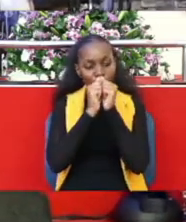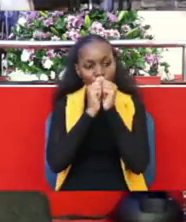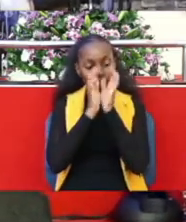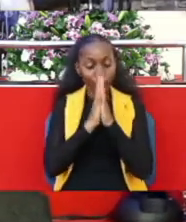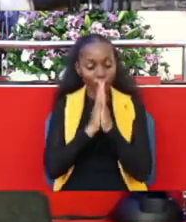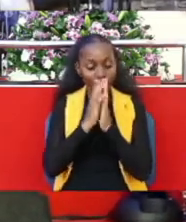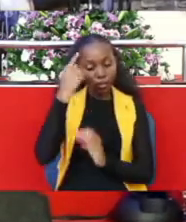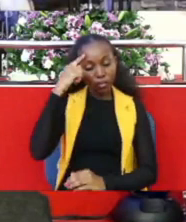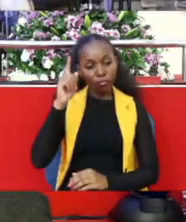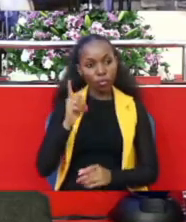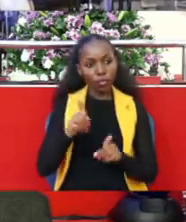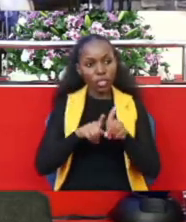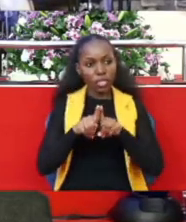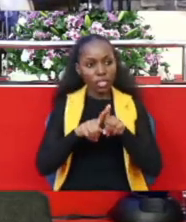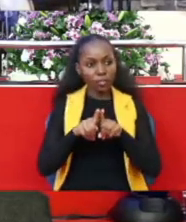firstborn.